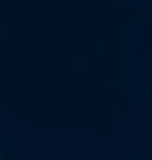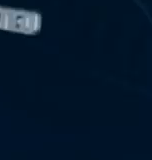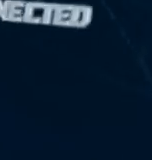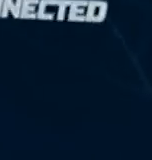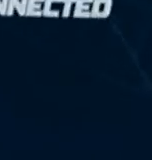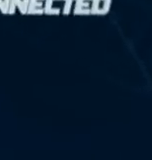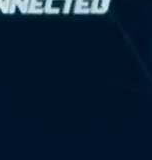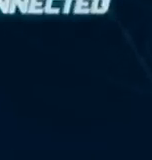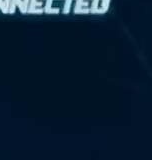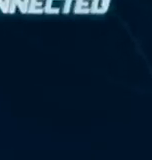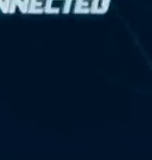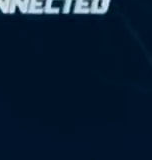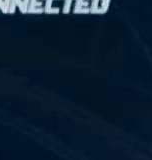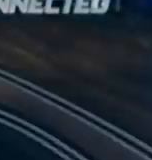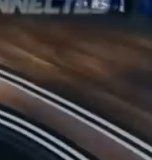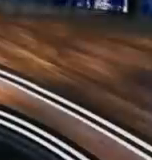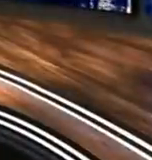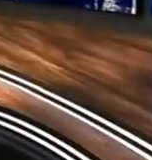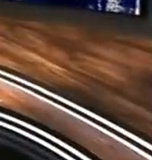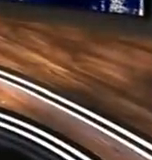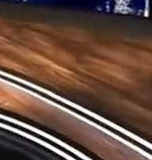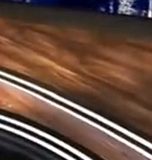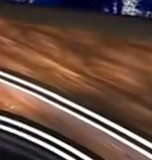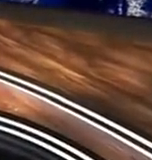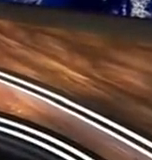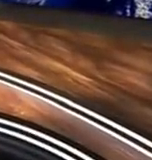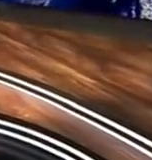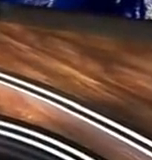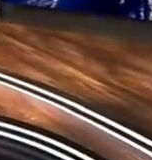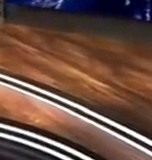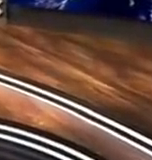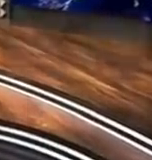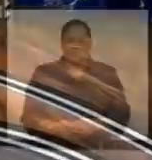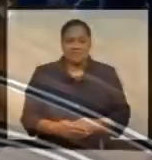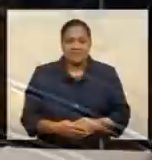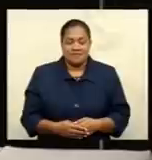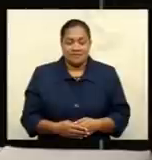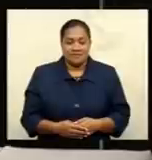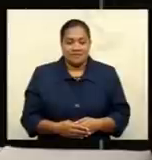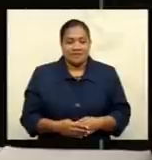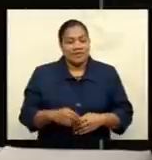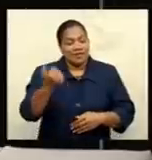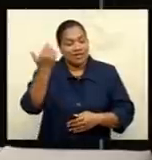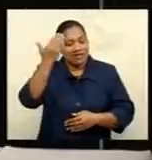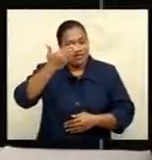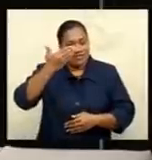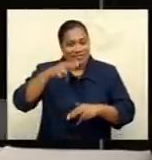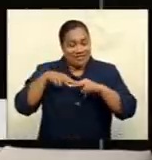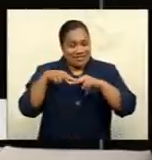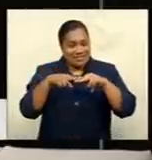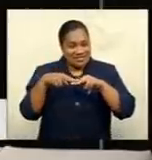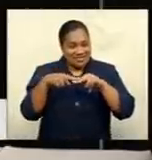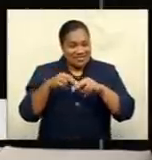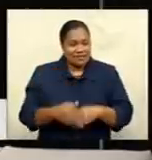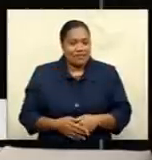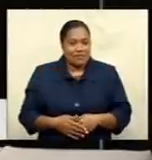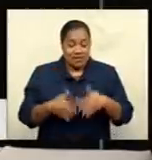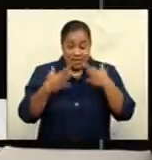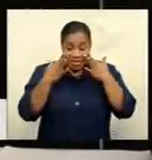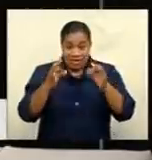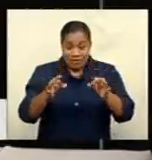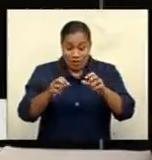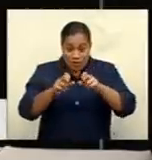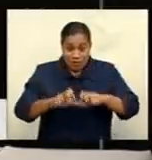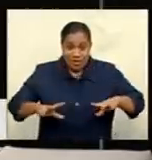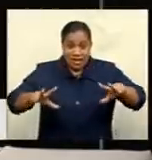studios of FBC Suva, Atera Lendua. Good evening, Fiji. The curfew for Viti Levu